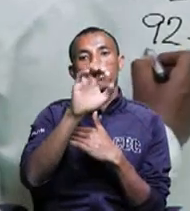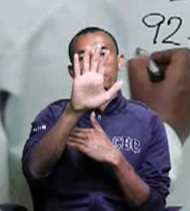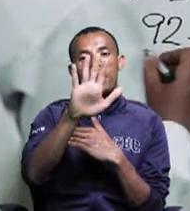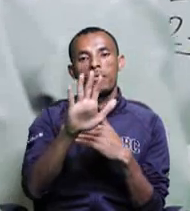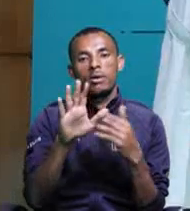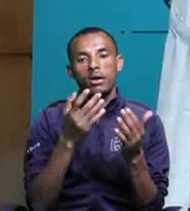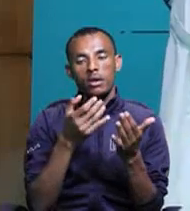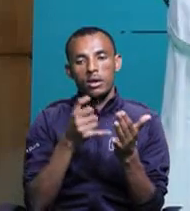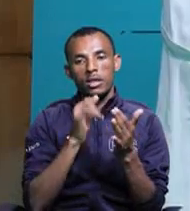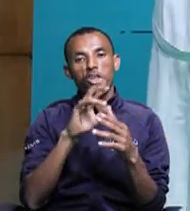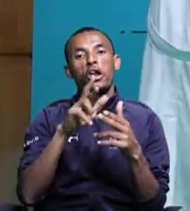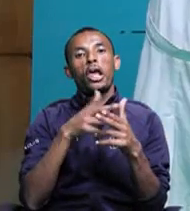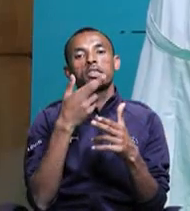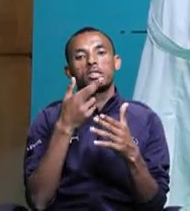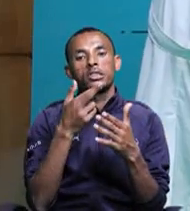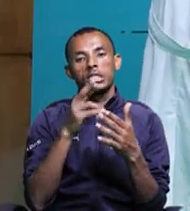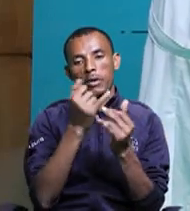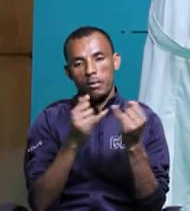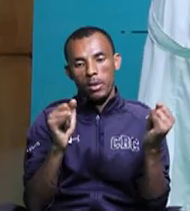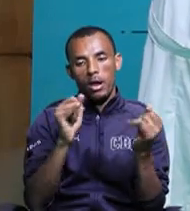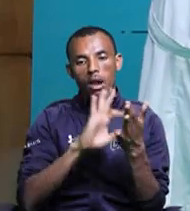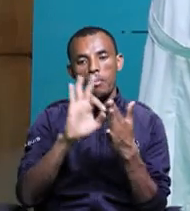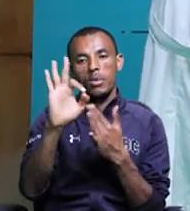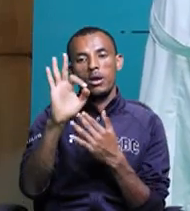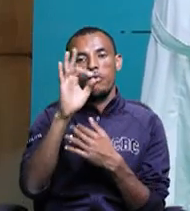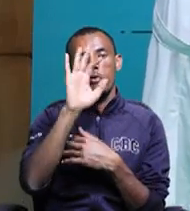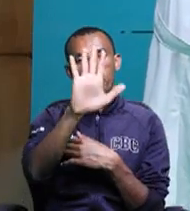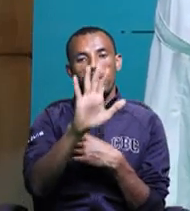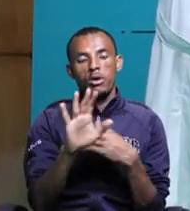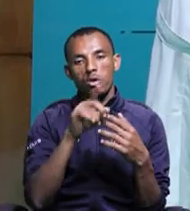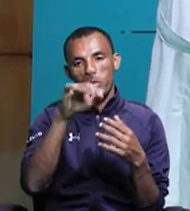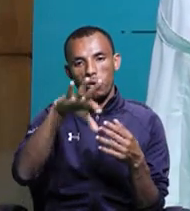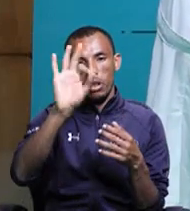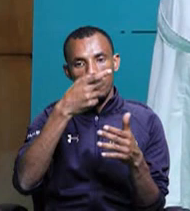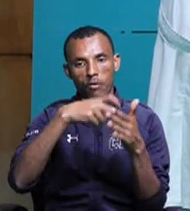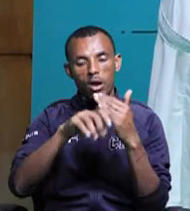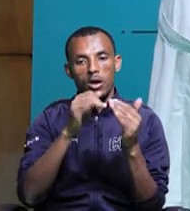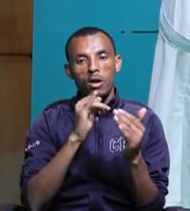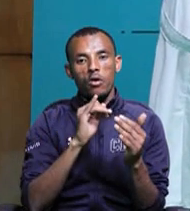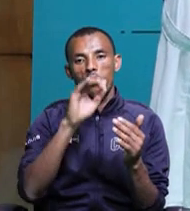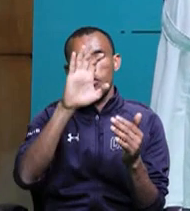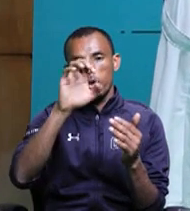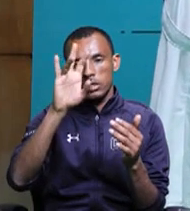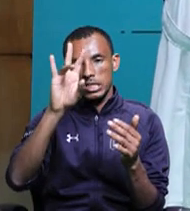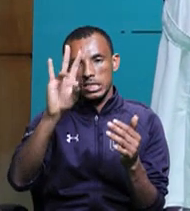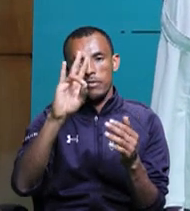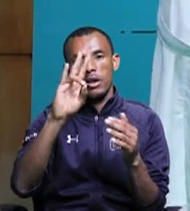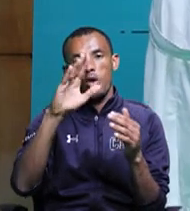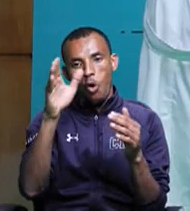as a range, divided by number of classes required 5. You will get a value to be 47 over